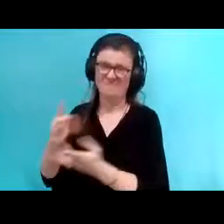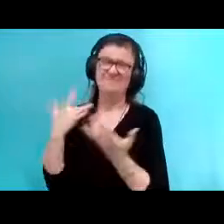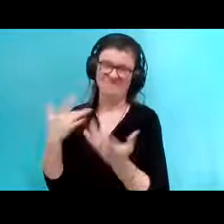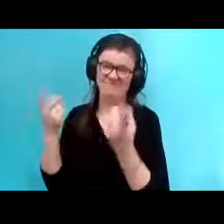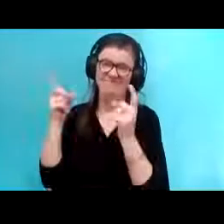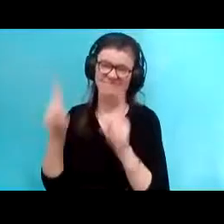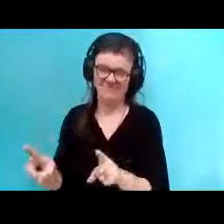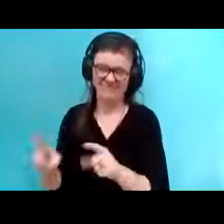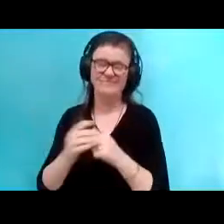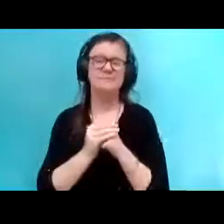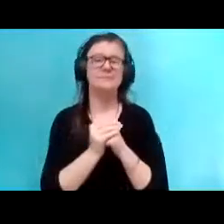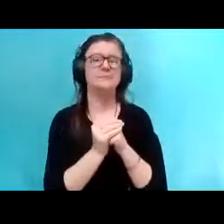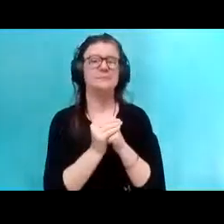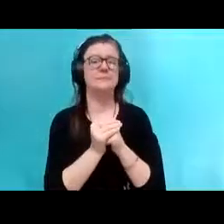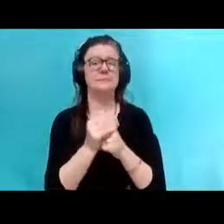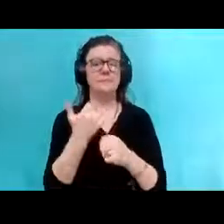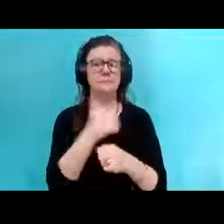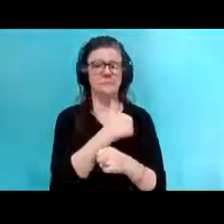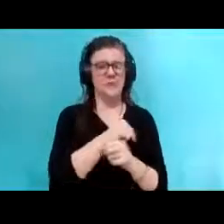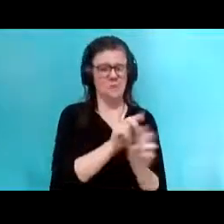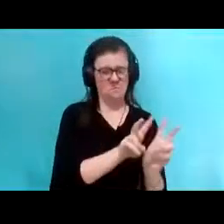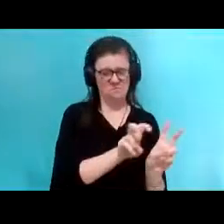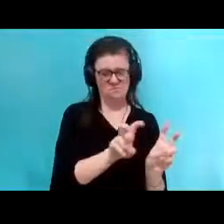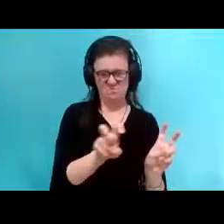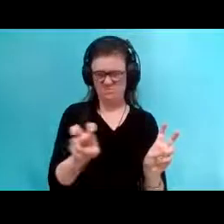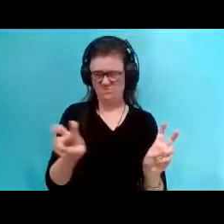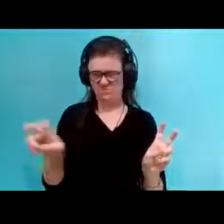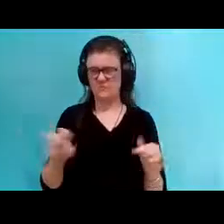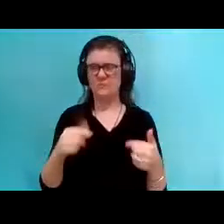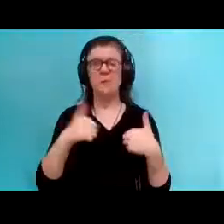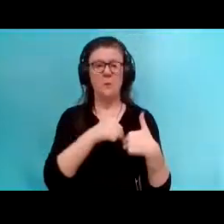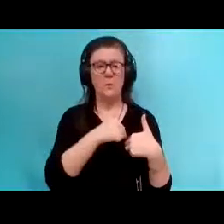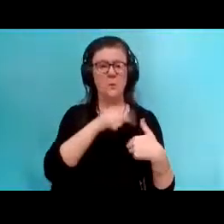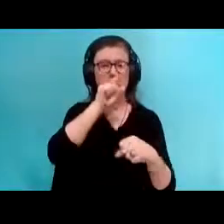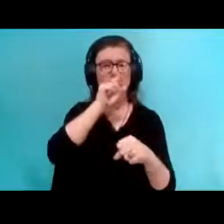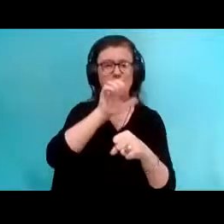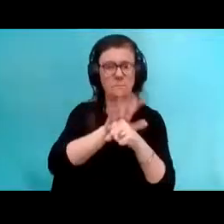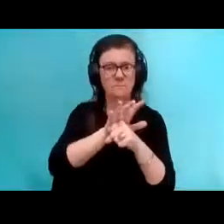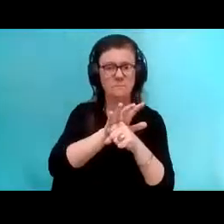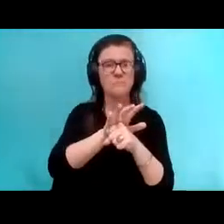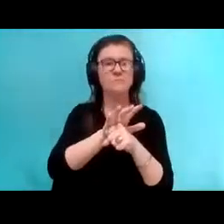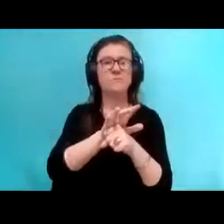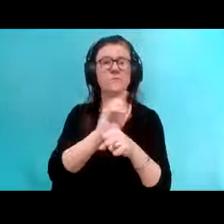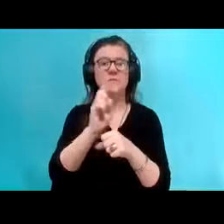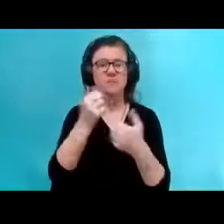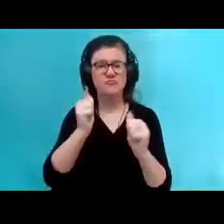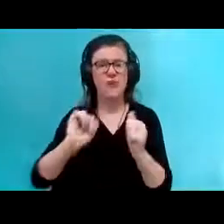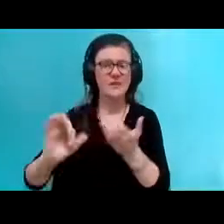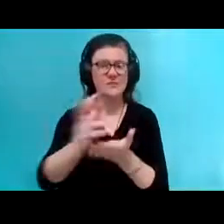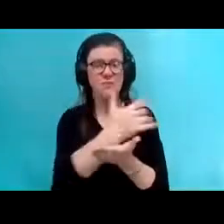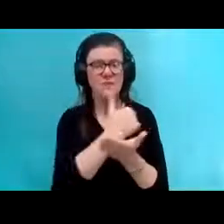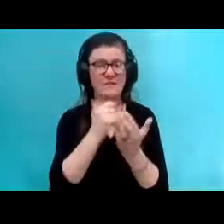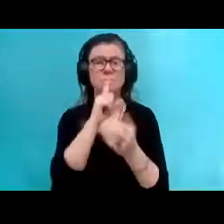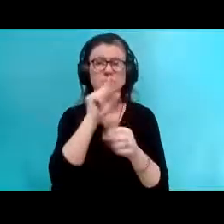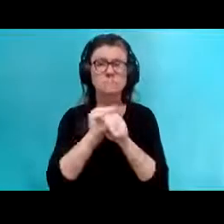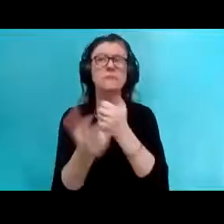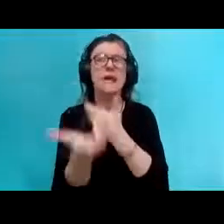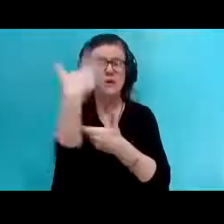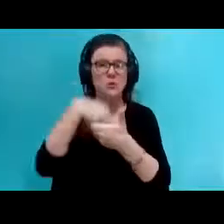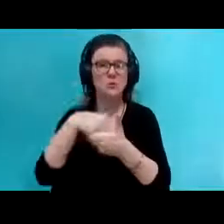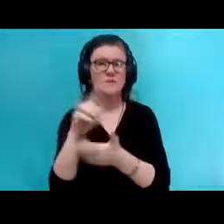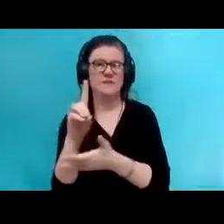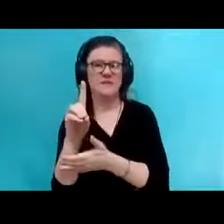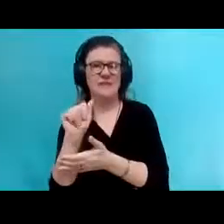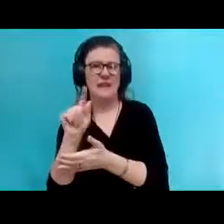rapid needs assessment and other data gathering exercises, HelpAge is committed where possible to collect inclusive data, which means for